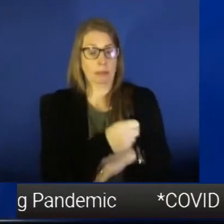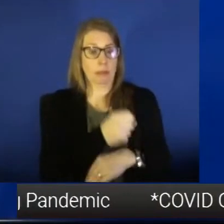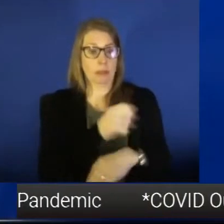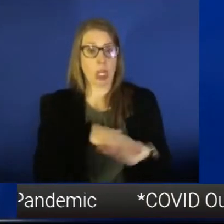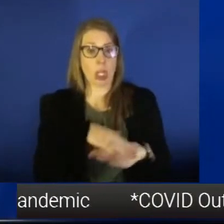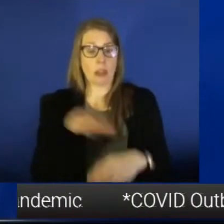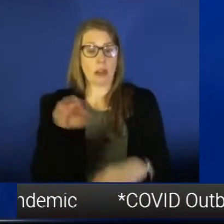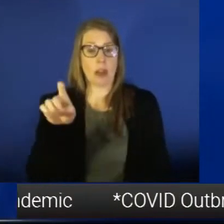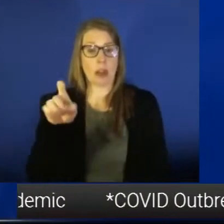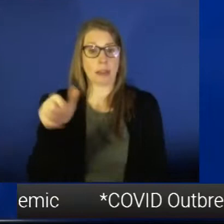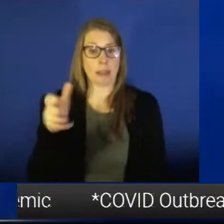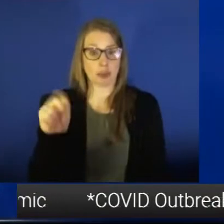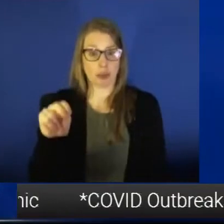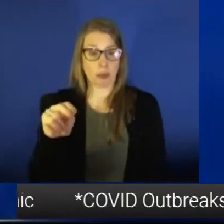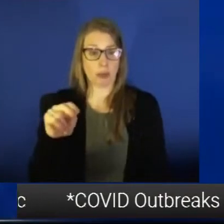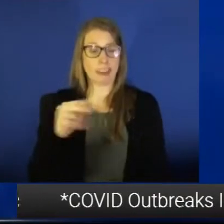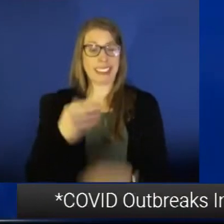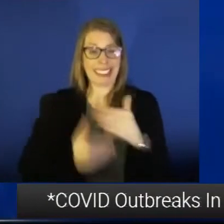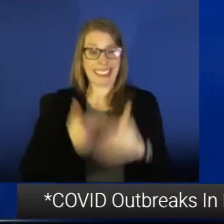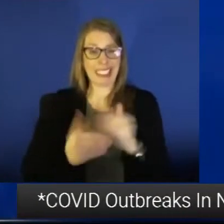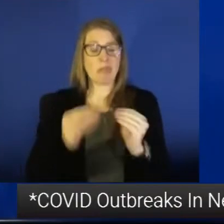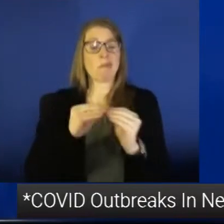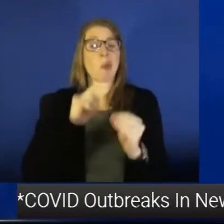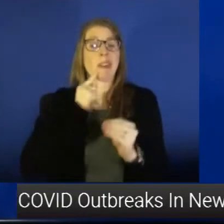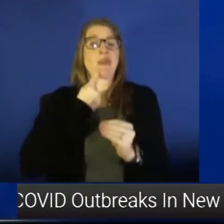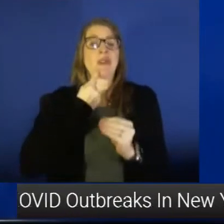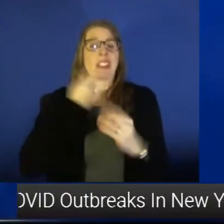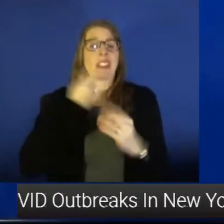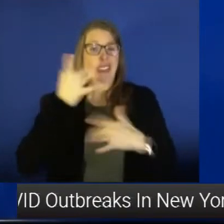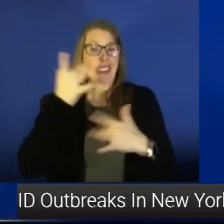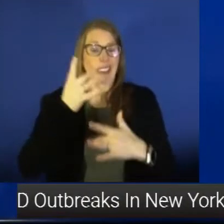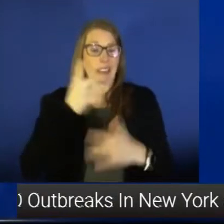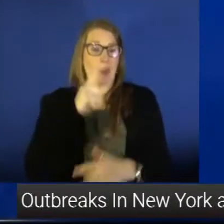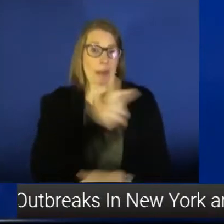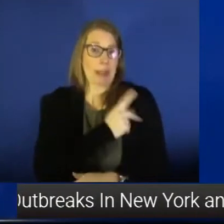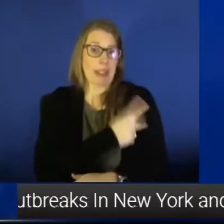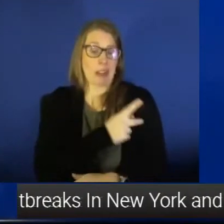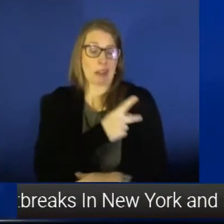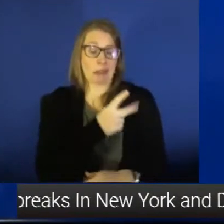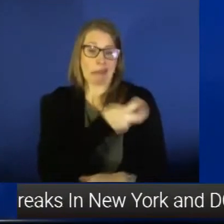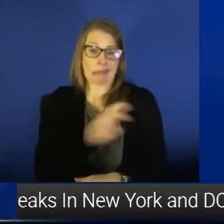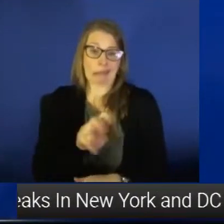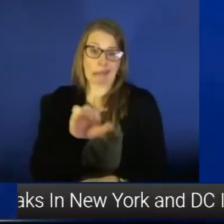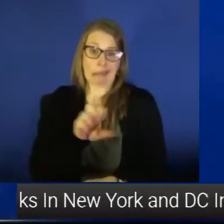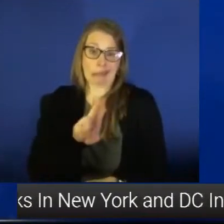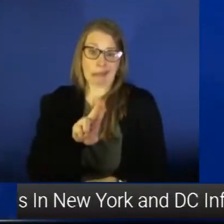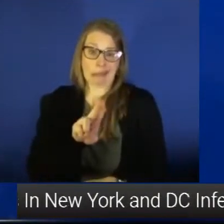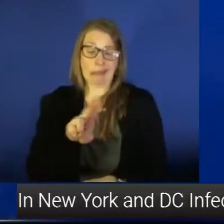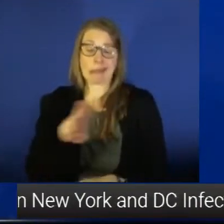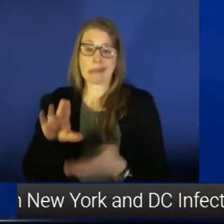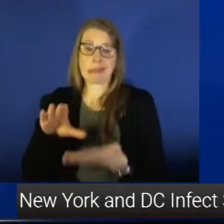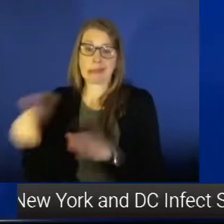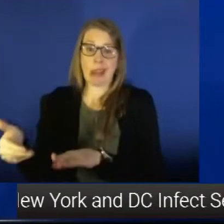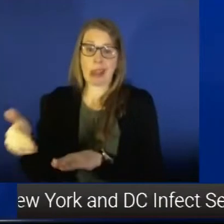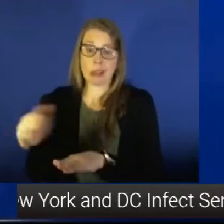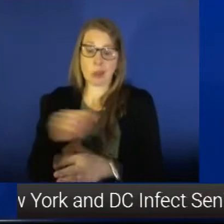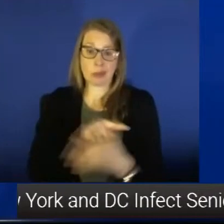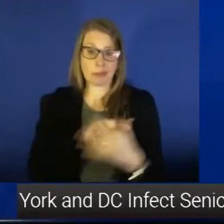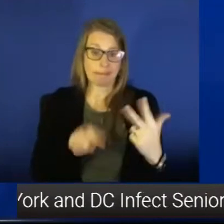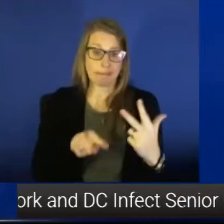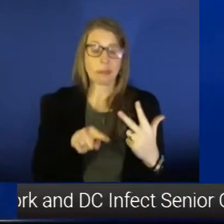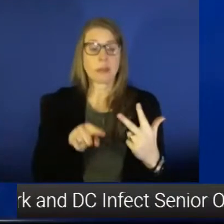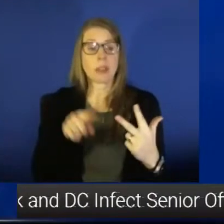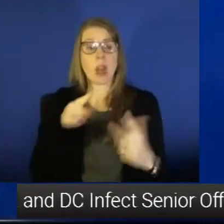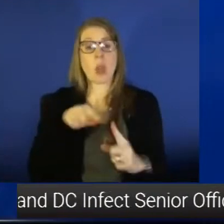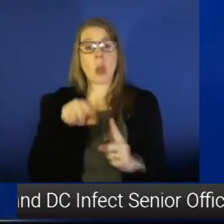have more severe disease, more long-term side effects, and perhaps ICU stay and death. And in those situations, you're